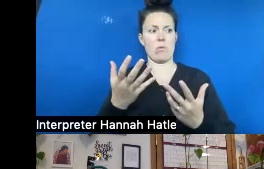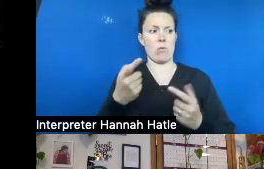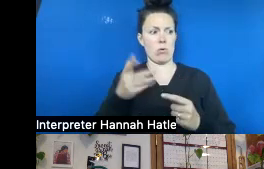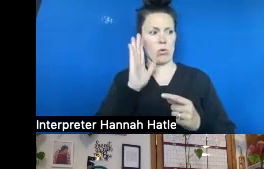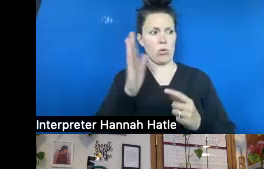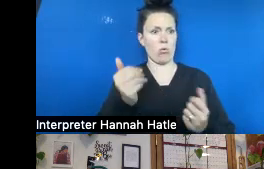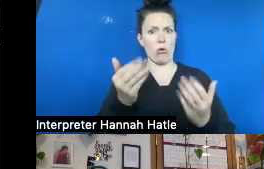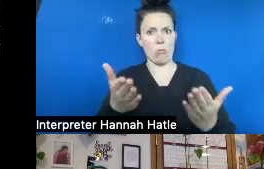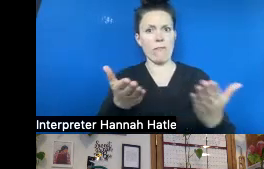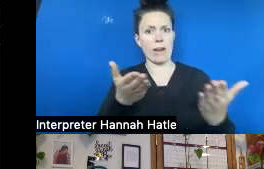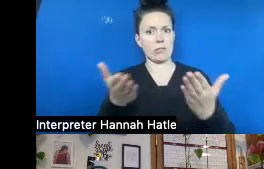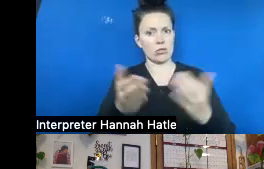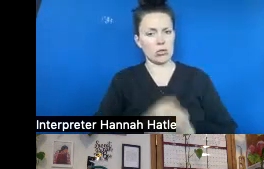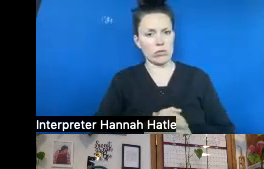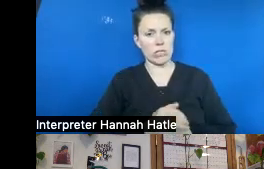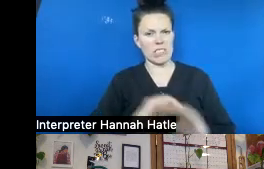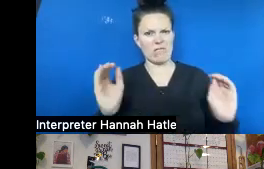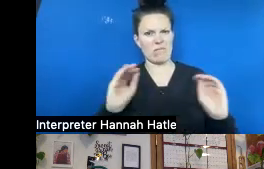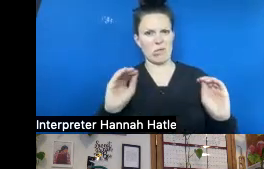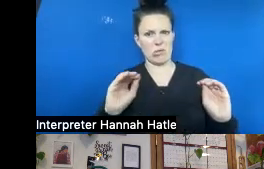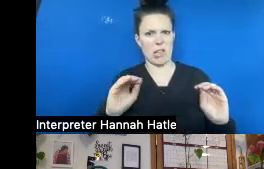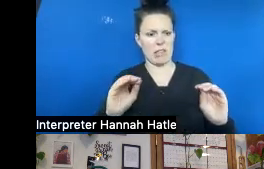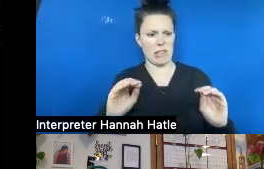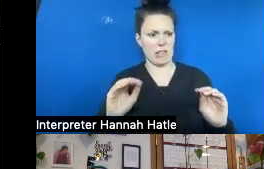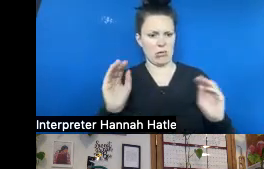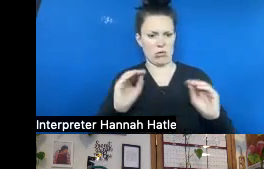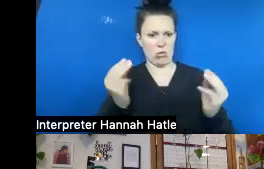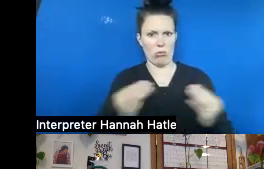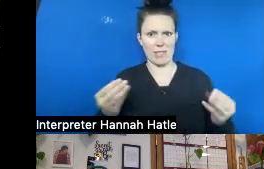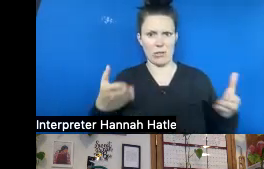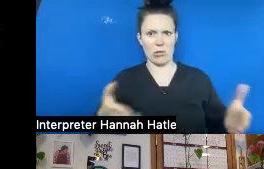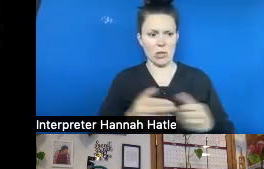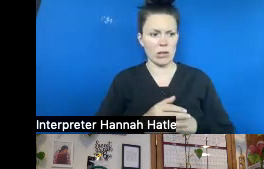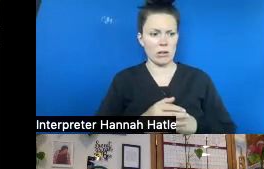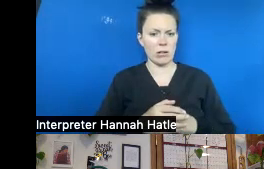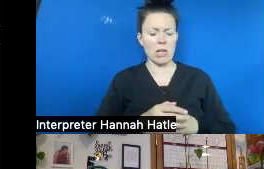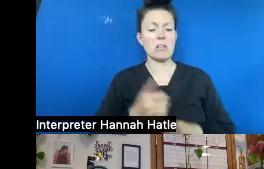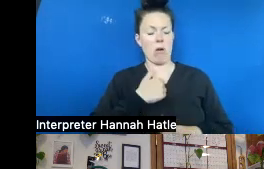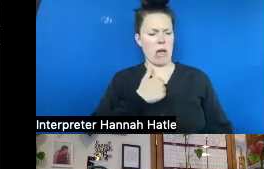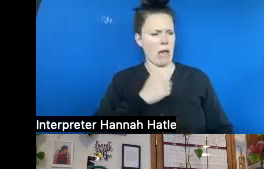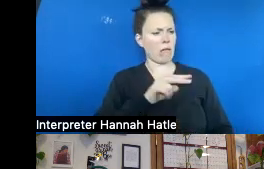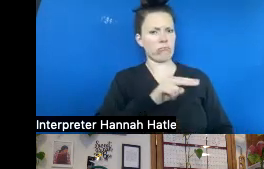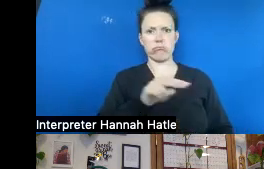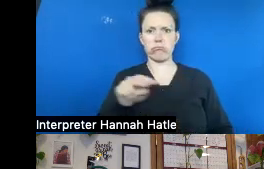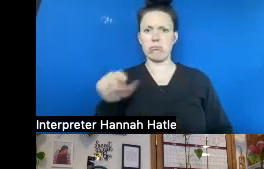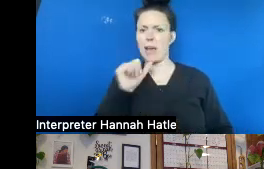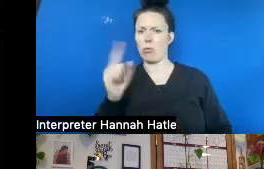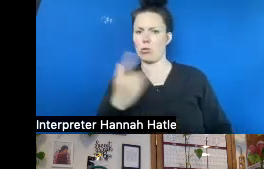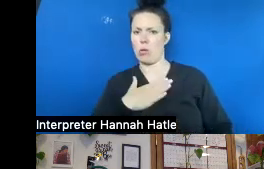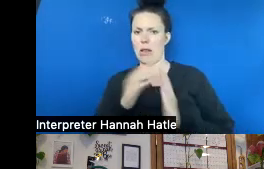any services. And I said, and I was looking at all the brochures because it wasn't just mine, but it was